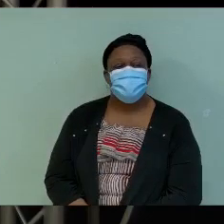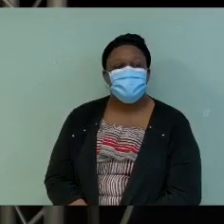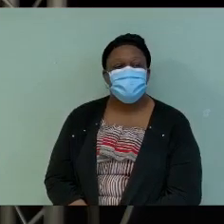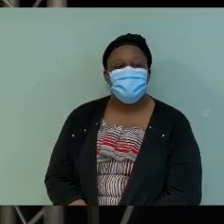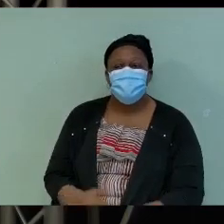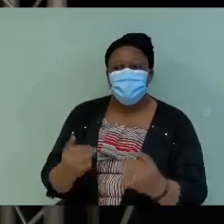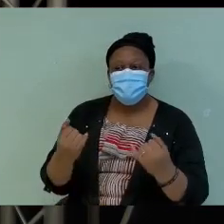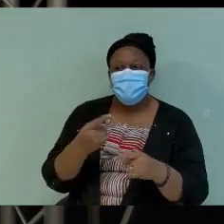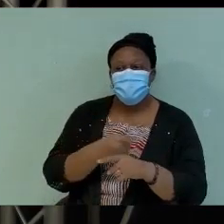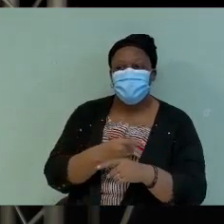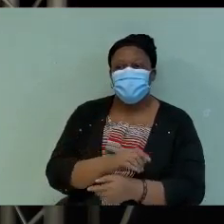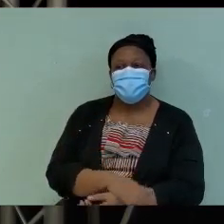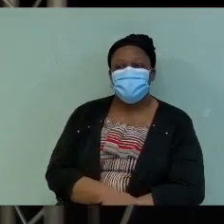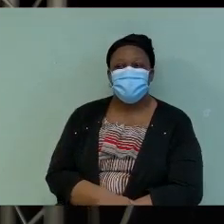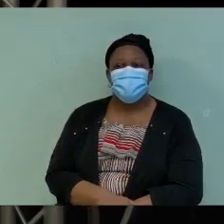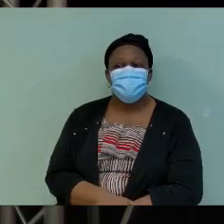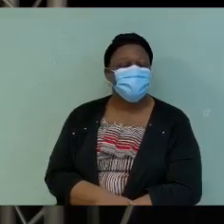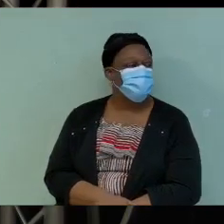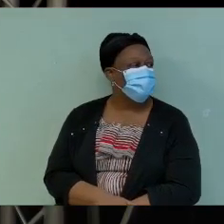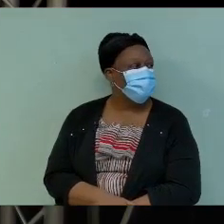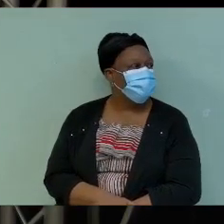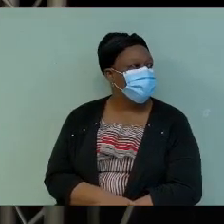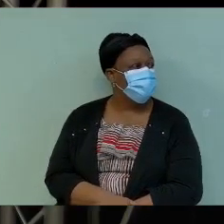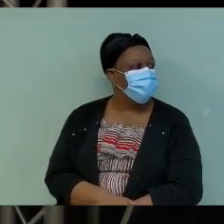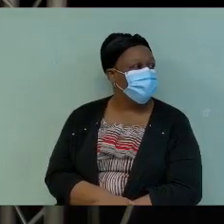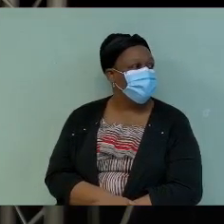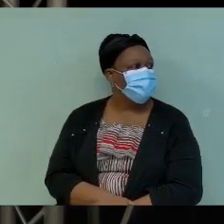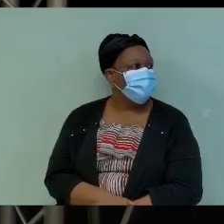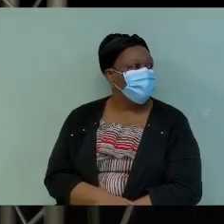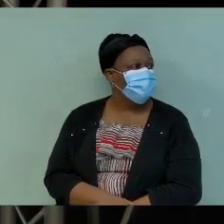much. It is